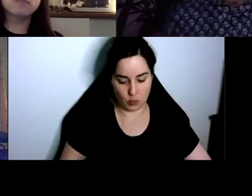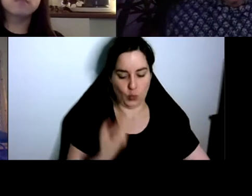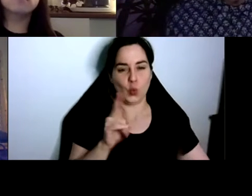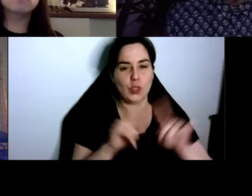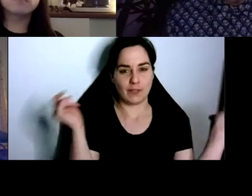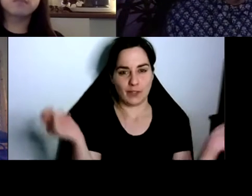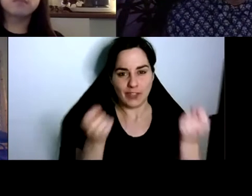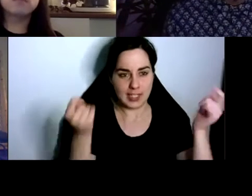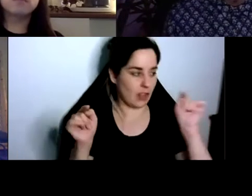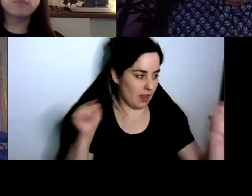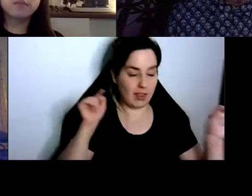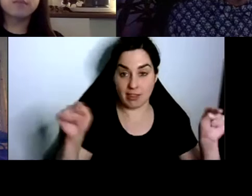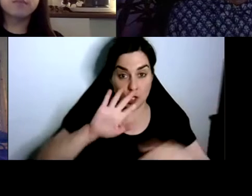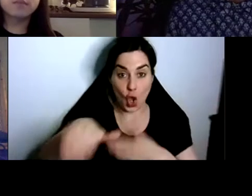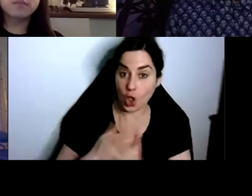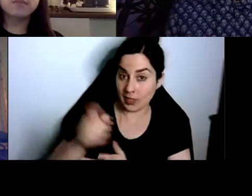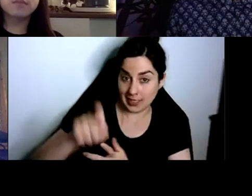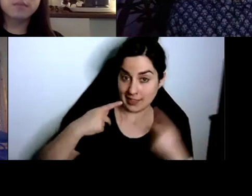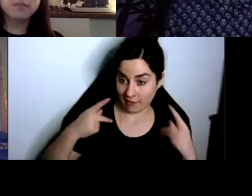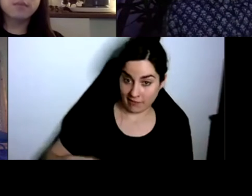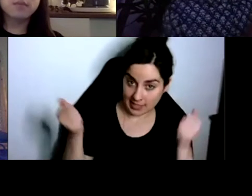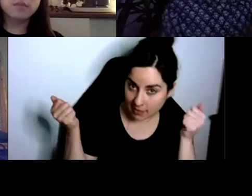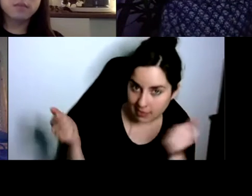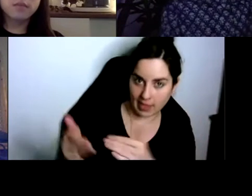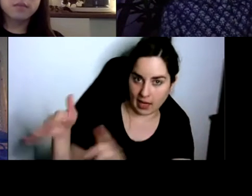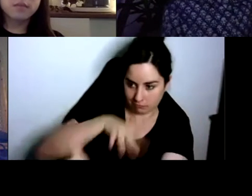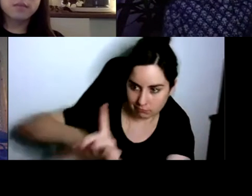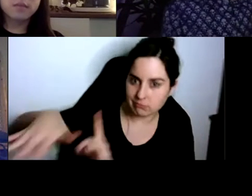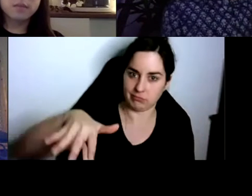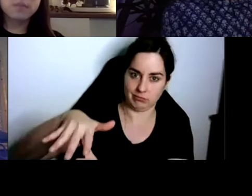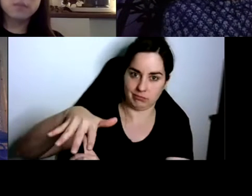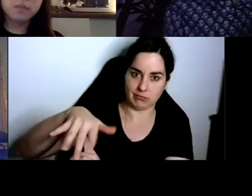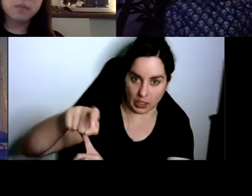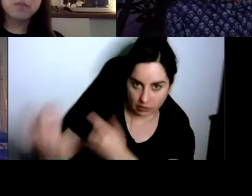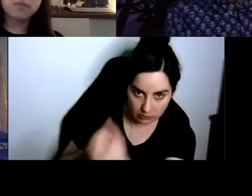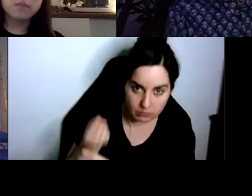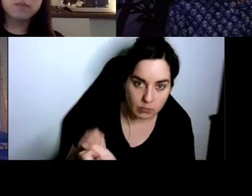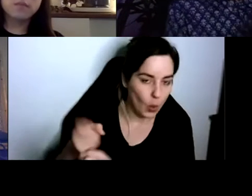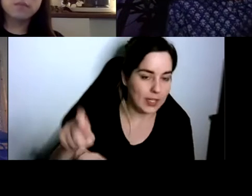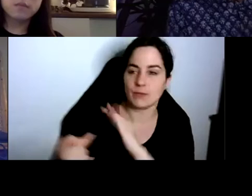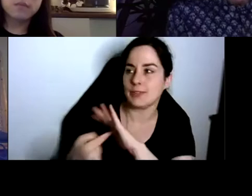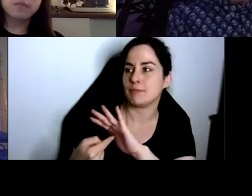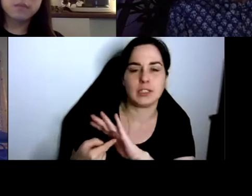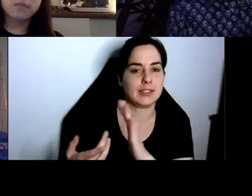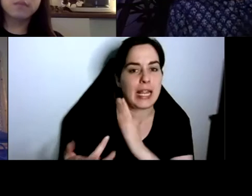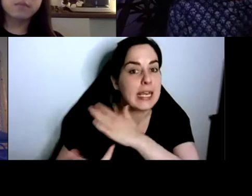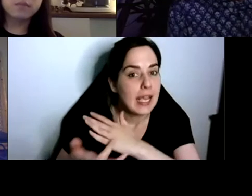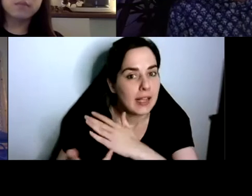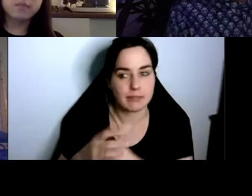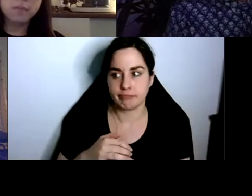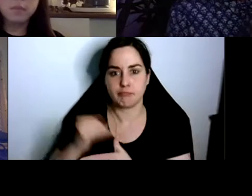needs of the in-person on-site, the the technical and artistic,